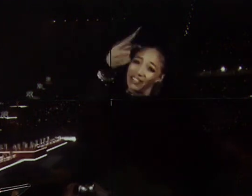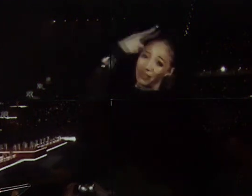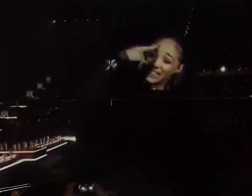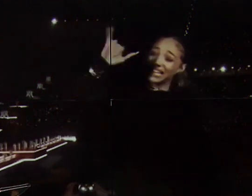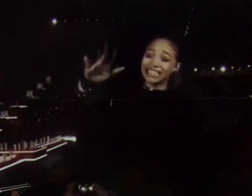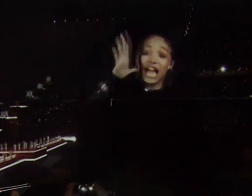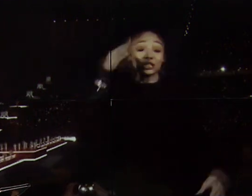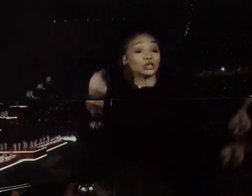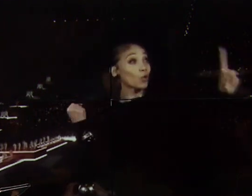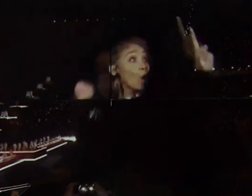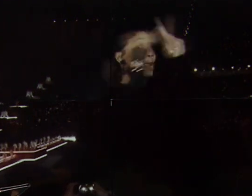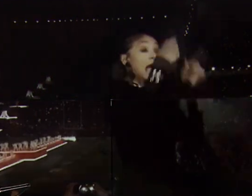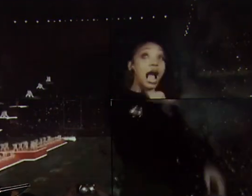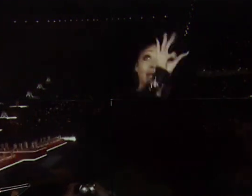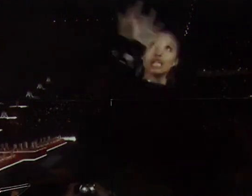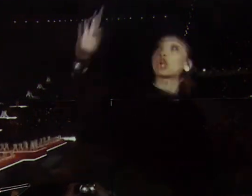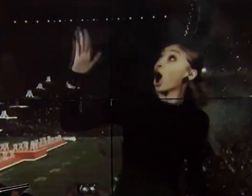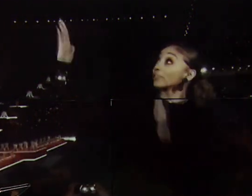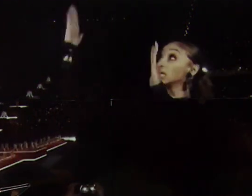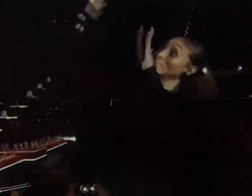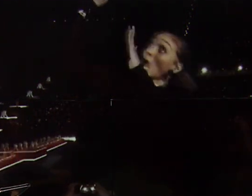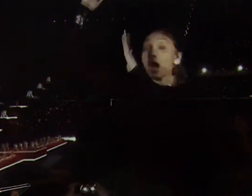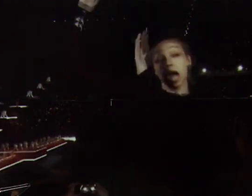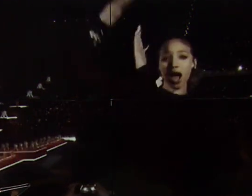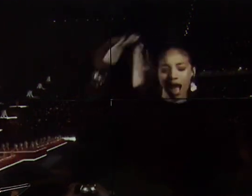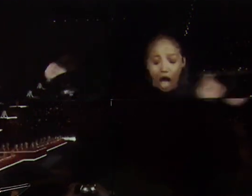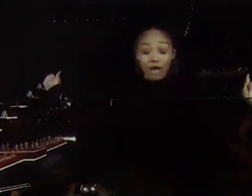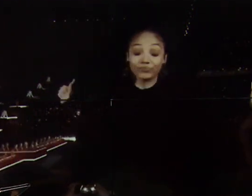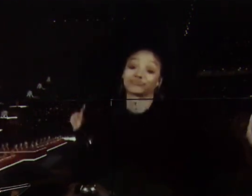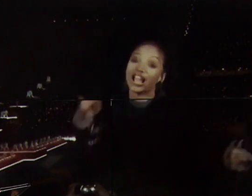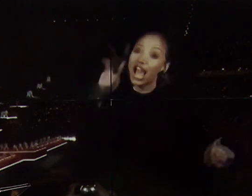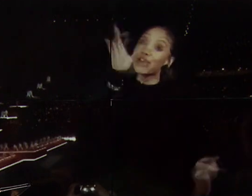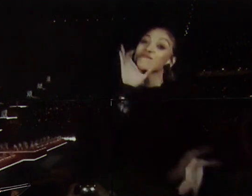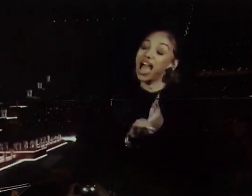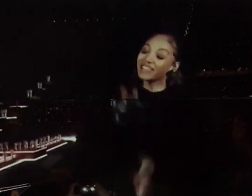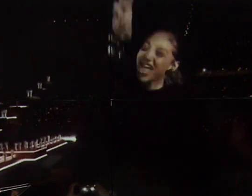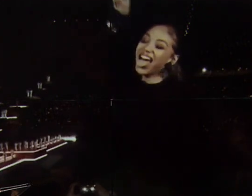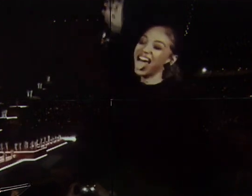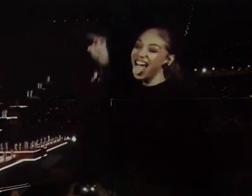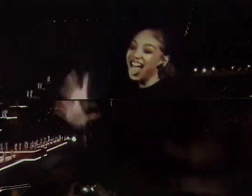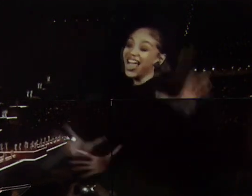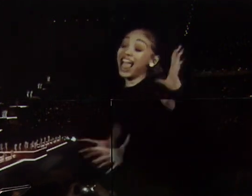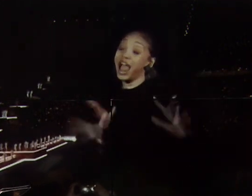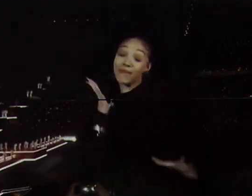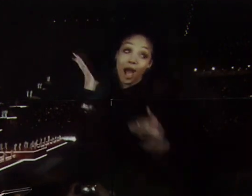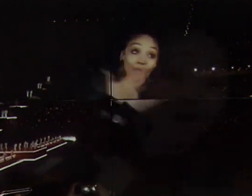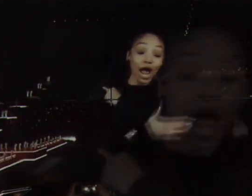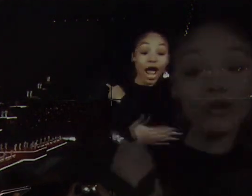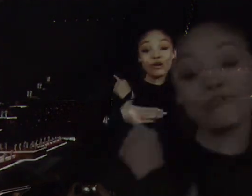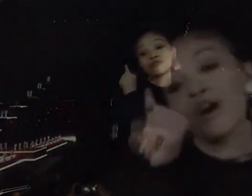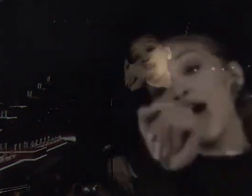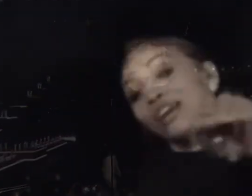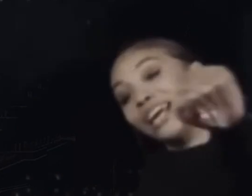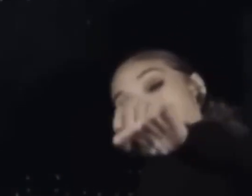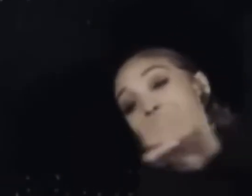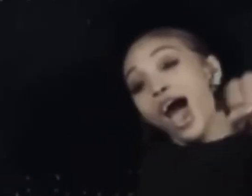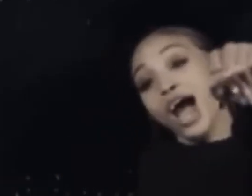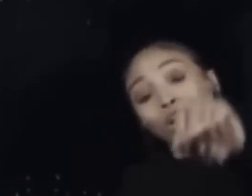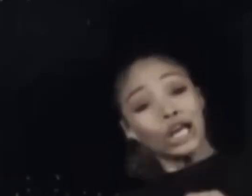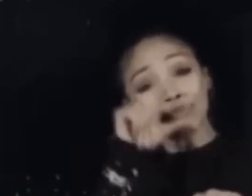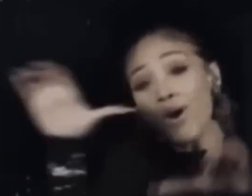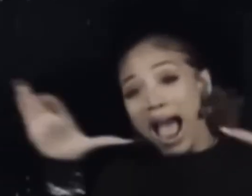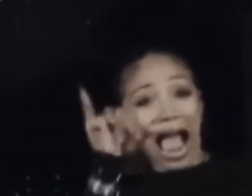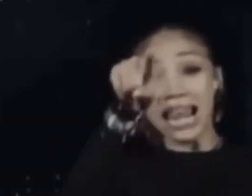right? She's not afraid to have the nails or the bracelets or the makeup or the earrings, which